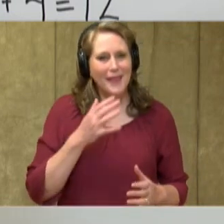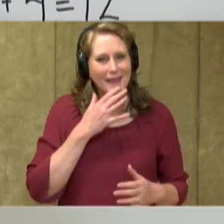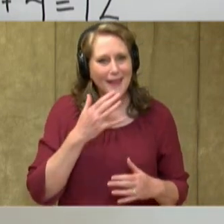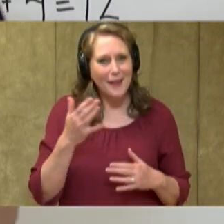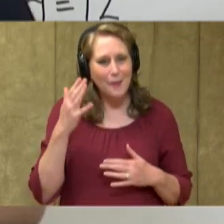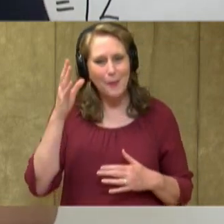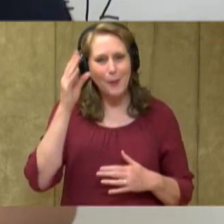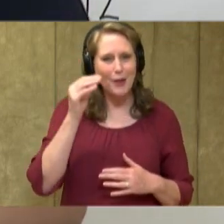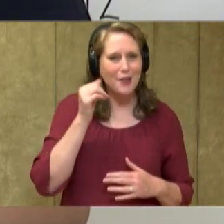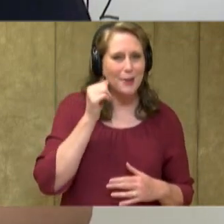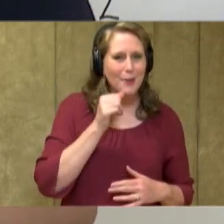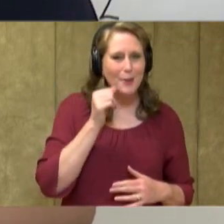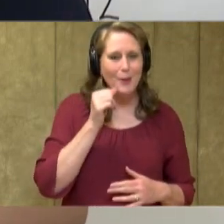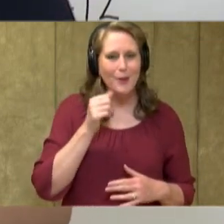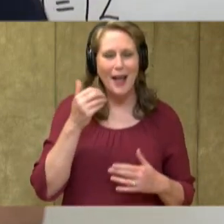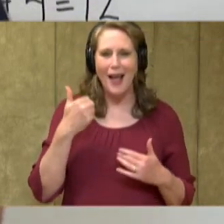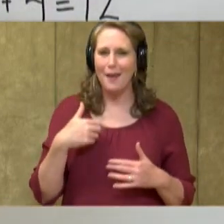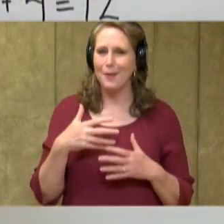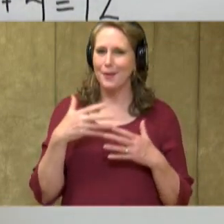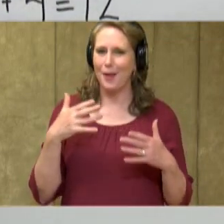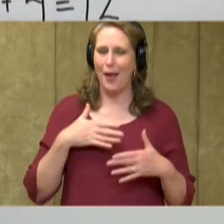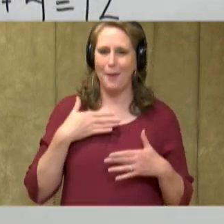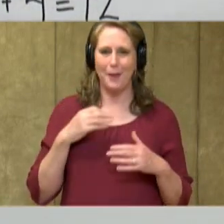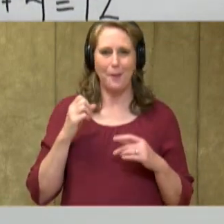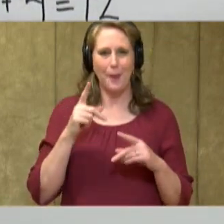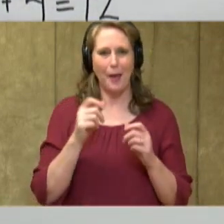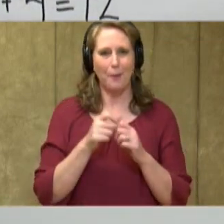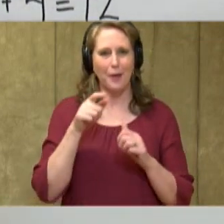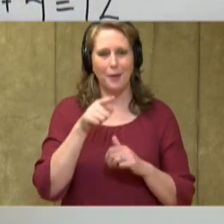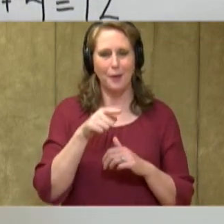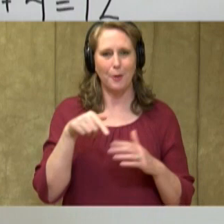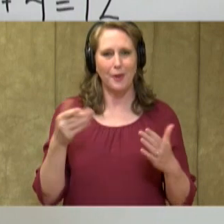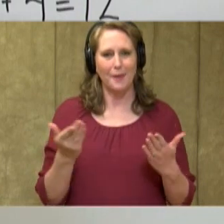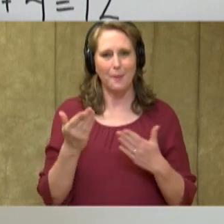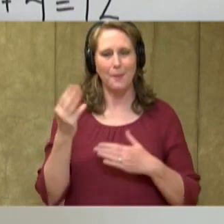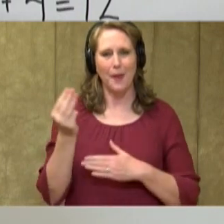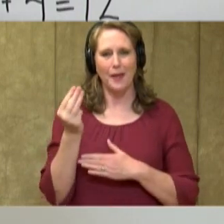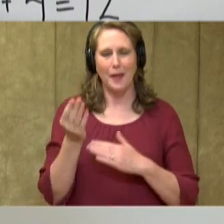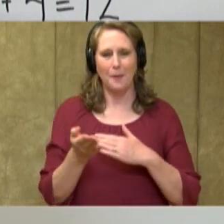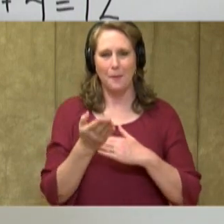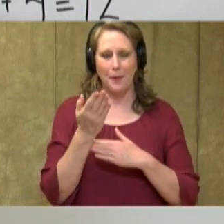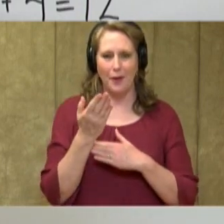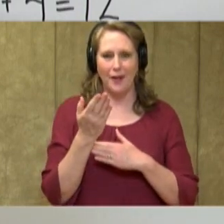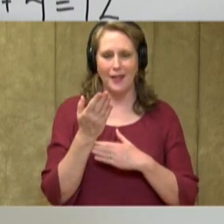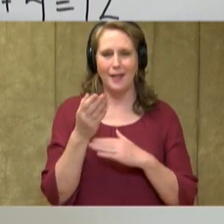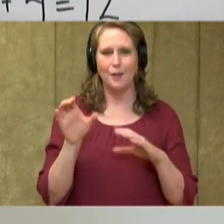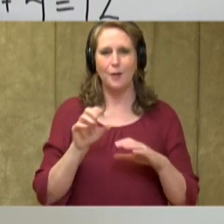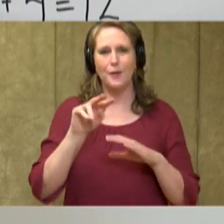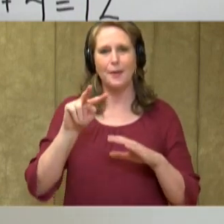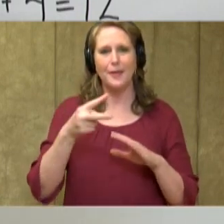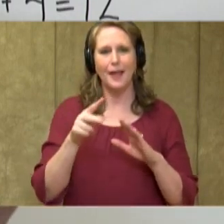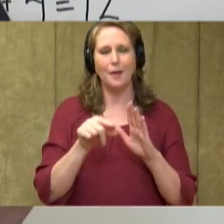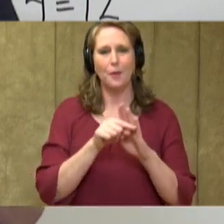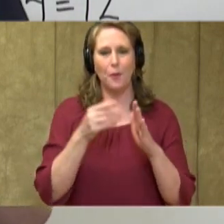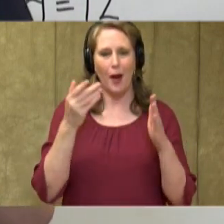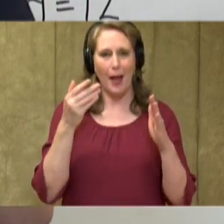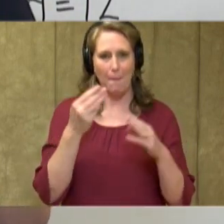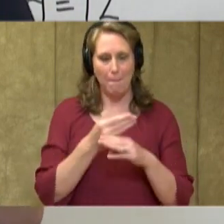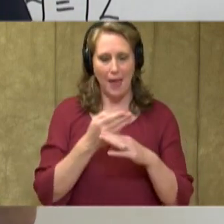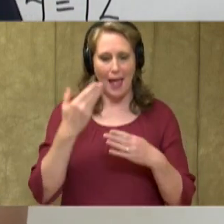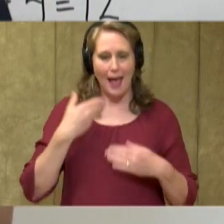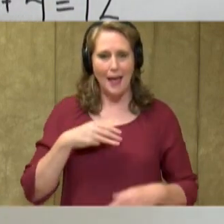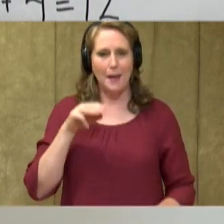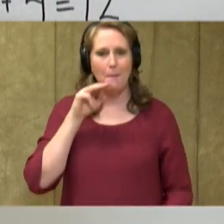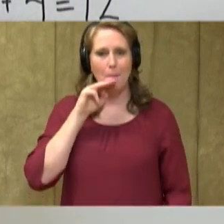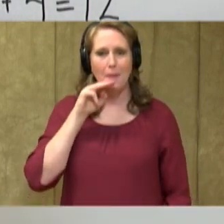Good morning, boys and girls. I am so happy to be back with you on this Monday morning to do some second grade math. I am Miss